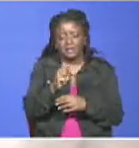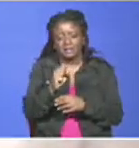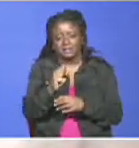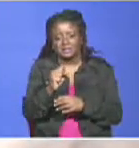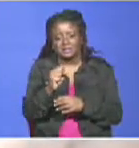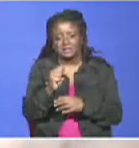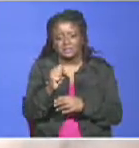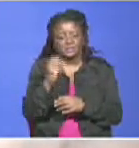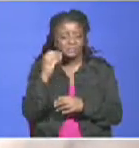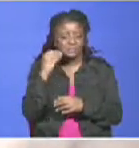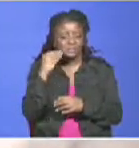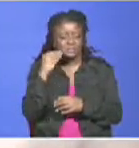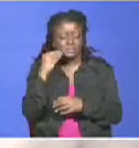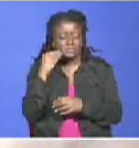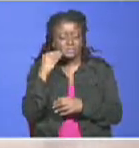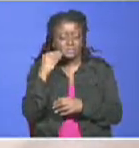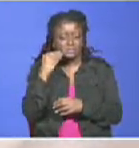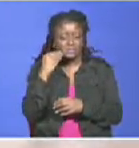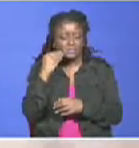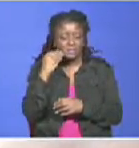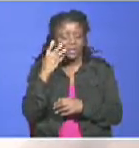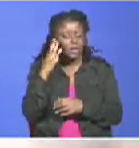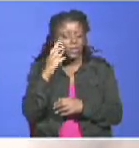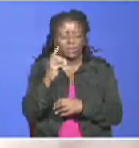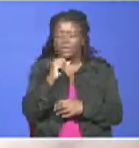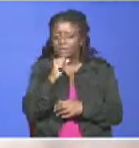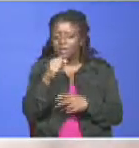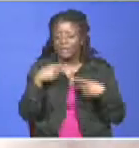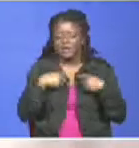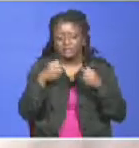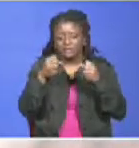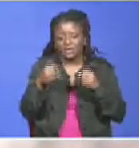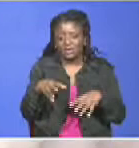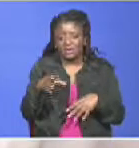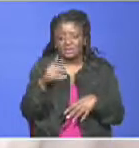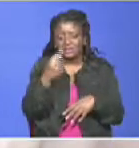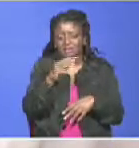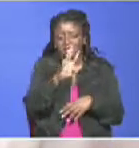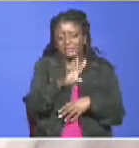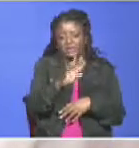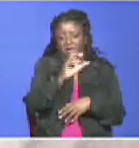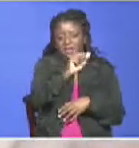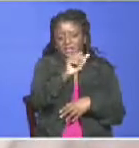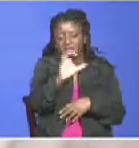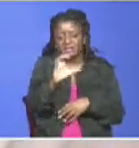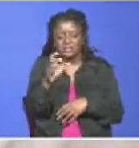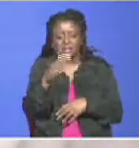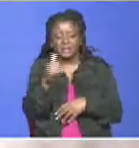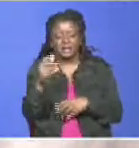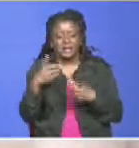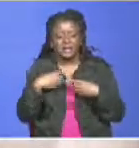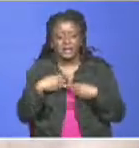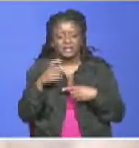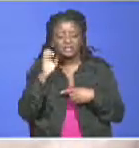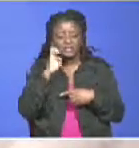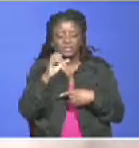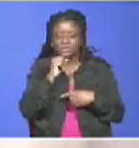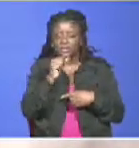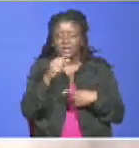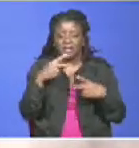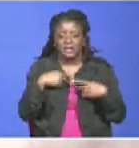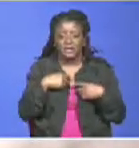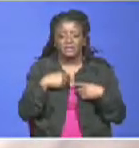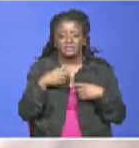that they had. She would not have had to invest in a generator at a